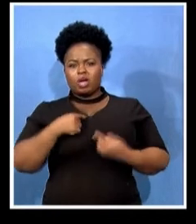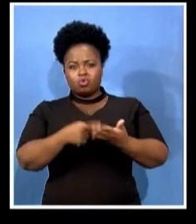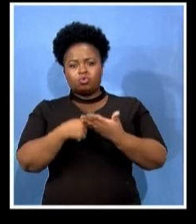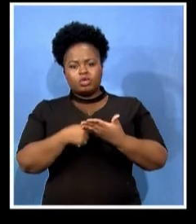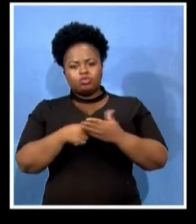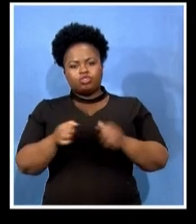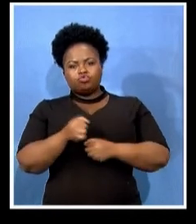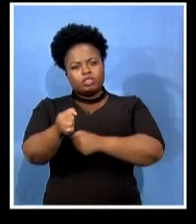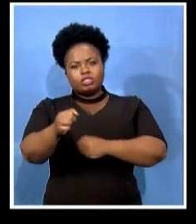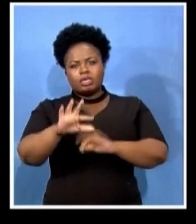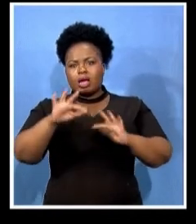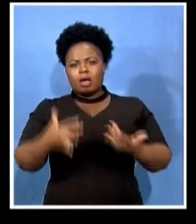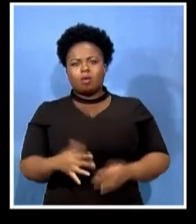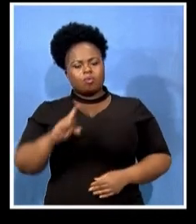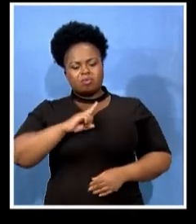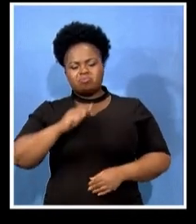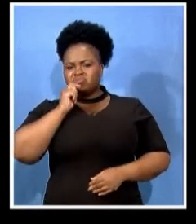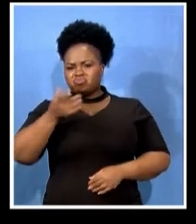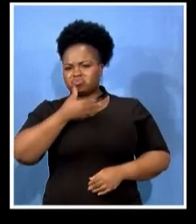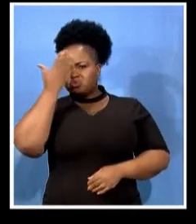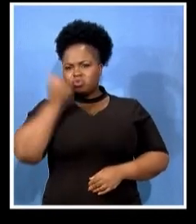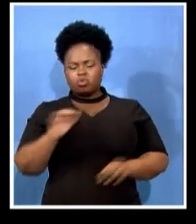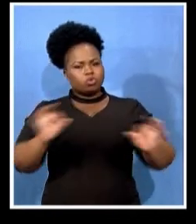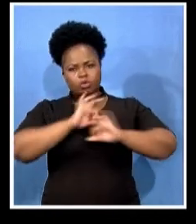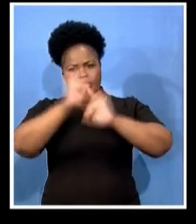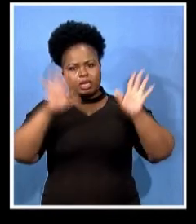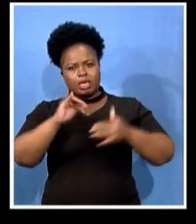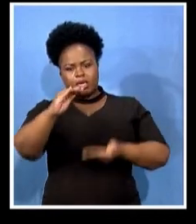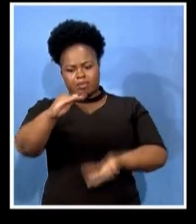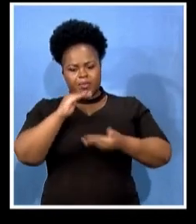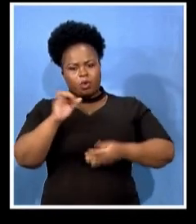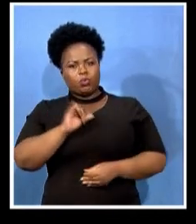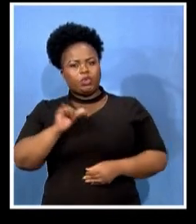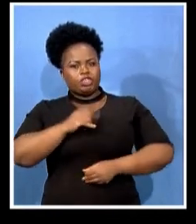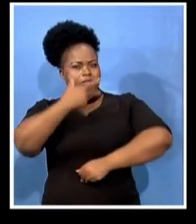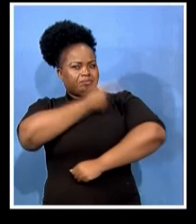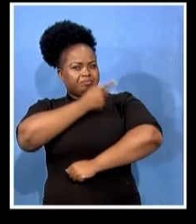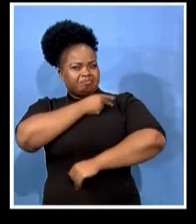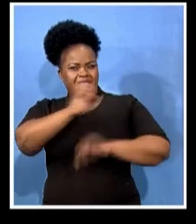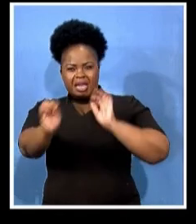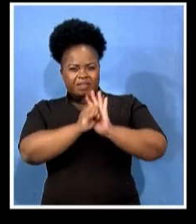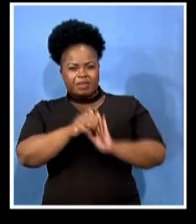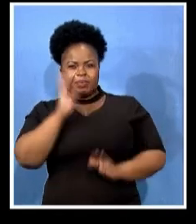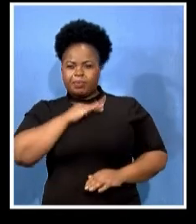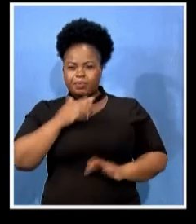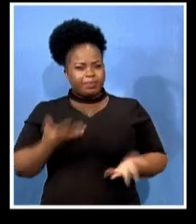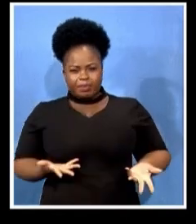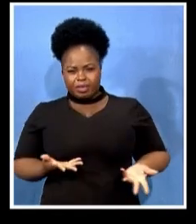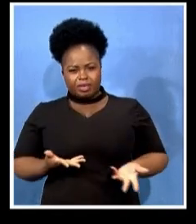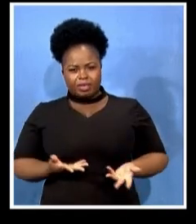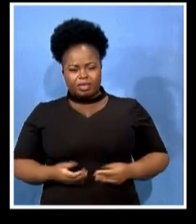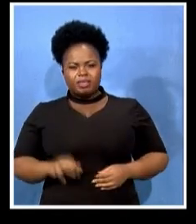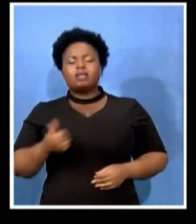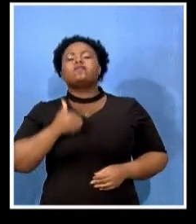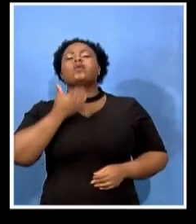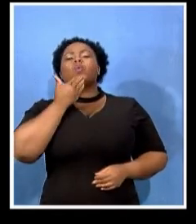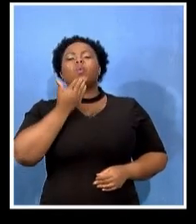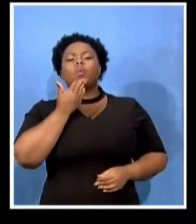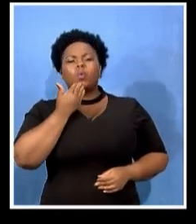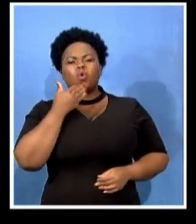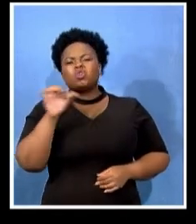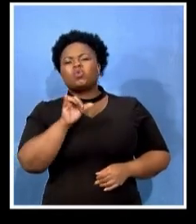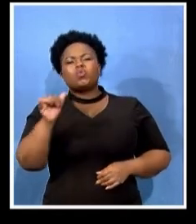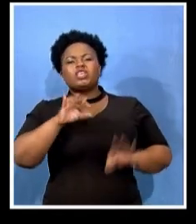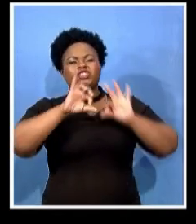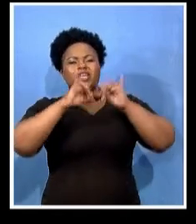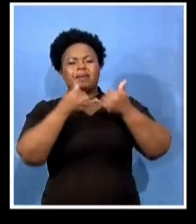we're already getting, and if we have not identified a vaccine as yet? And from whom or which manufacturer have we been allocated a vaccine for February